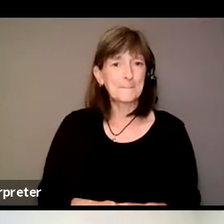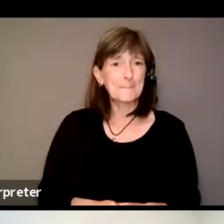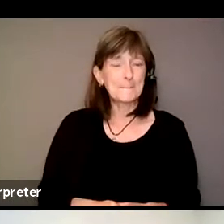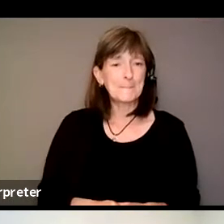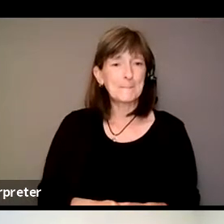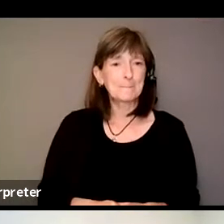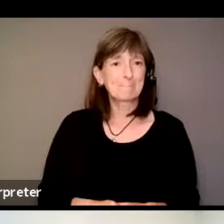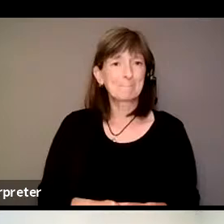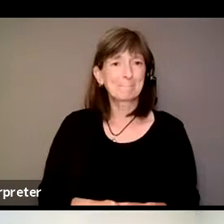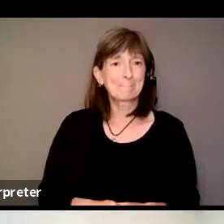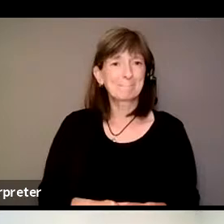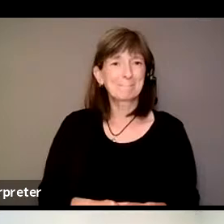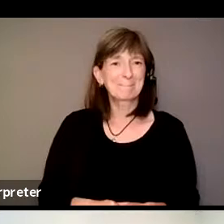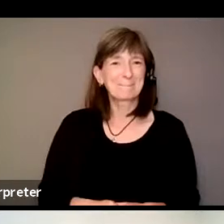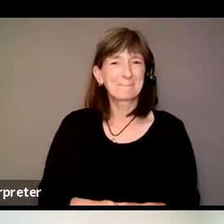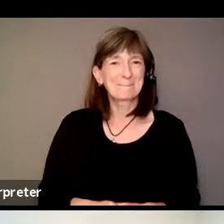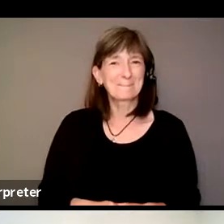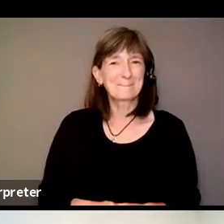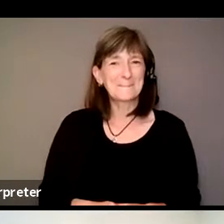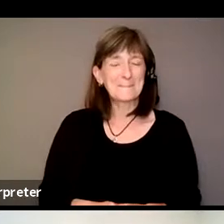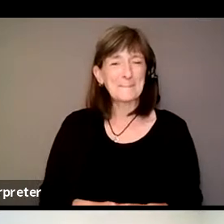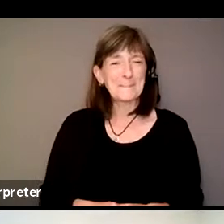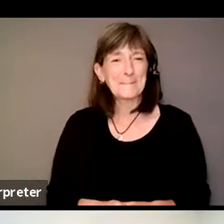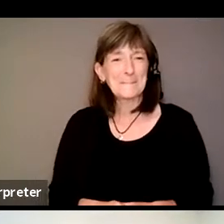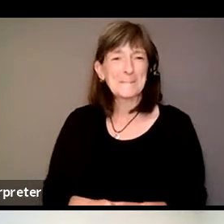You're still on mute there, my friend.